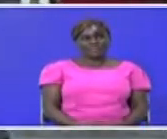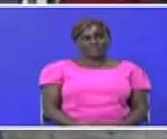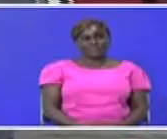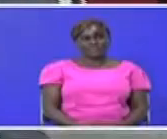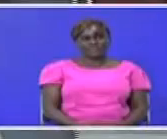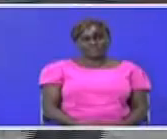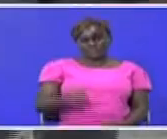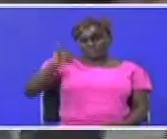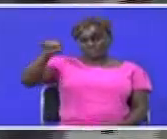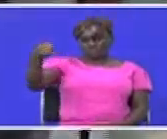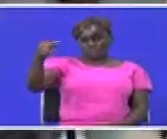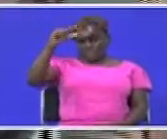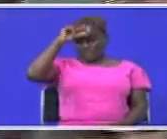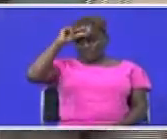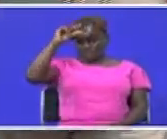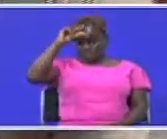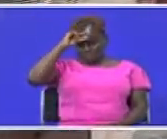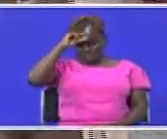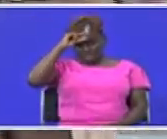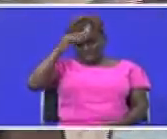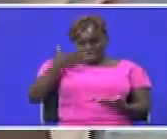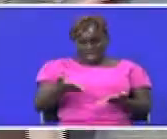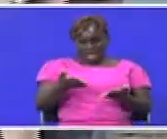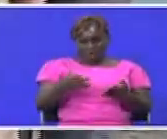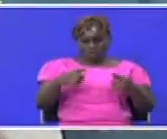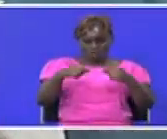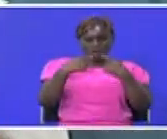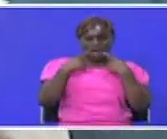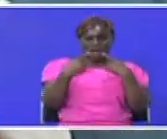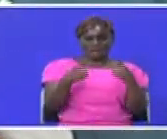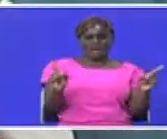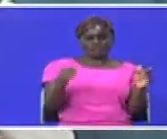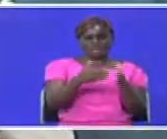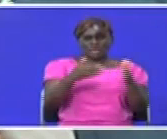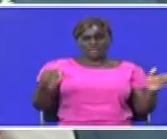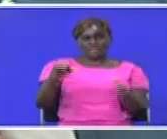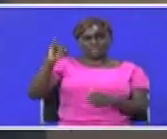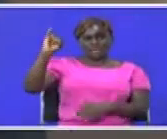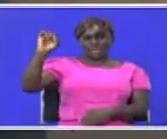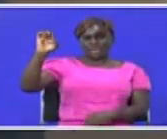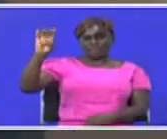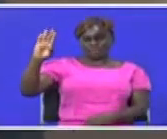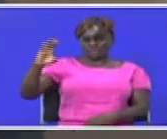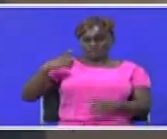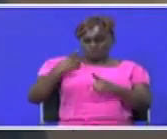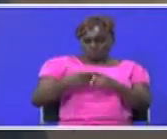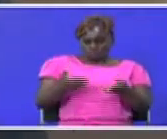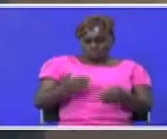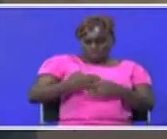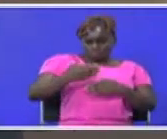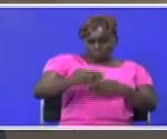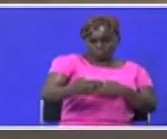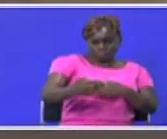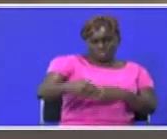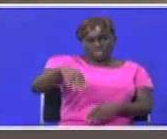The Jubilee administration has now drawn the line on the opposition protest against the Electoral Commission. From today,